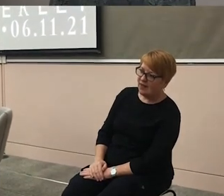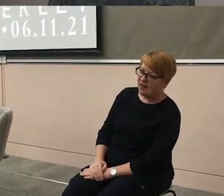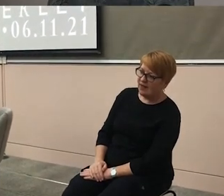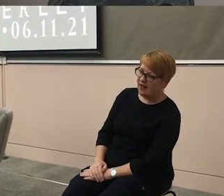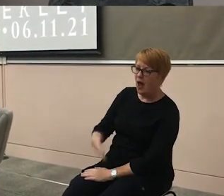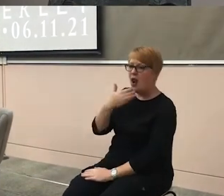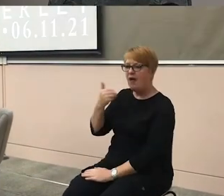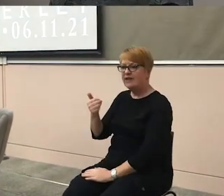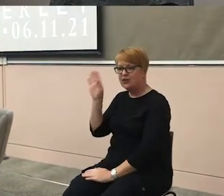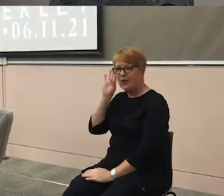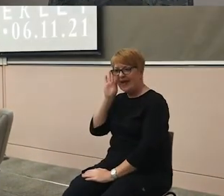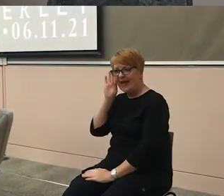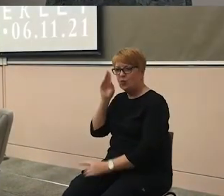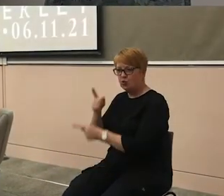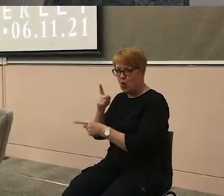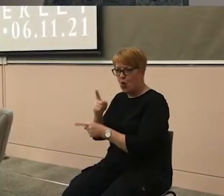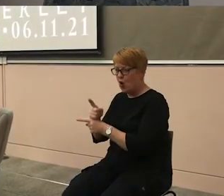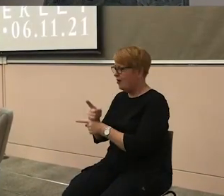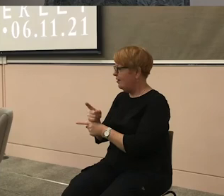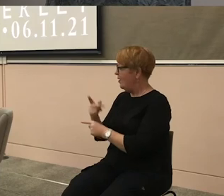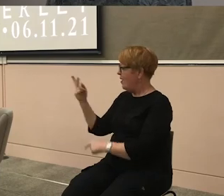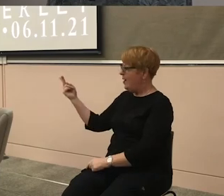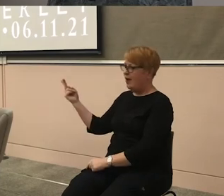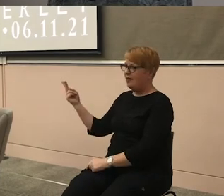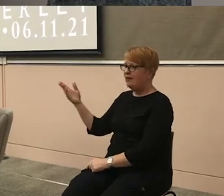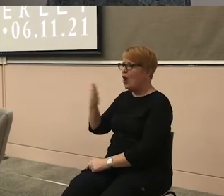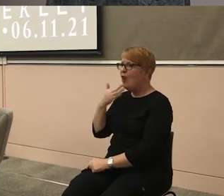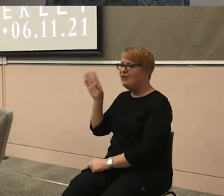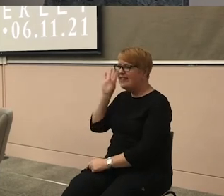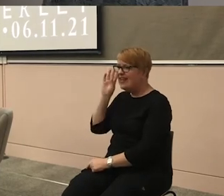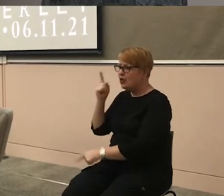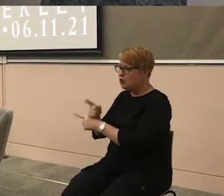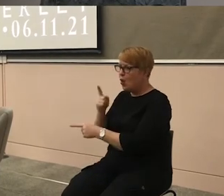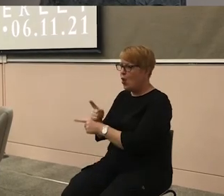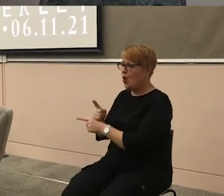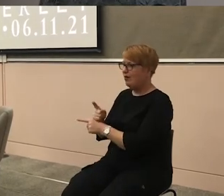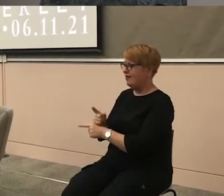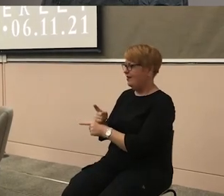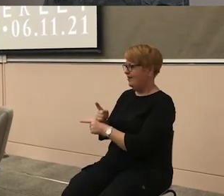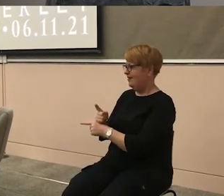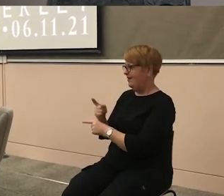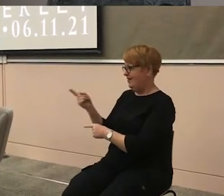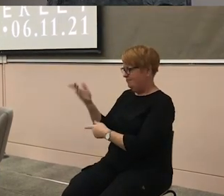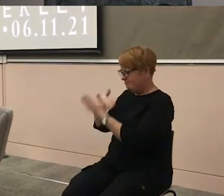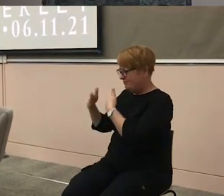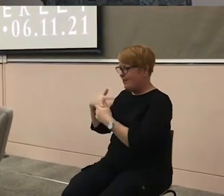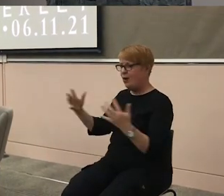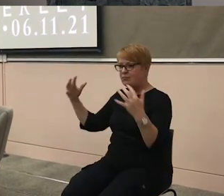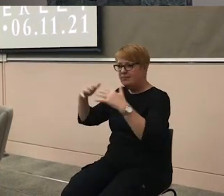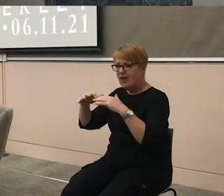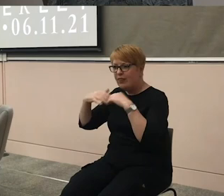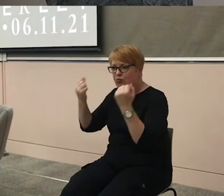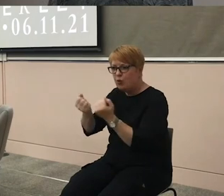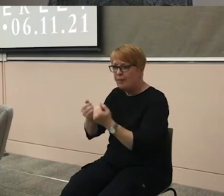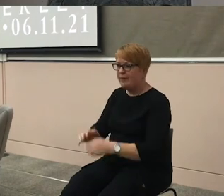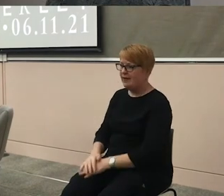Jasleen, that you're articulating so much of an experience that I'm currently having working with a group in the context, which is a bit